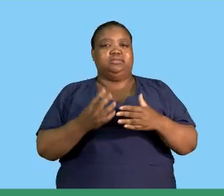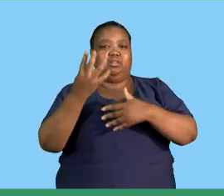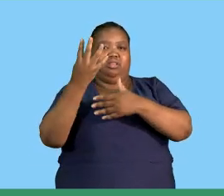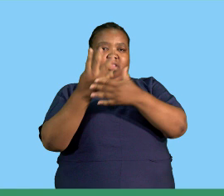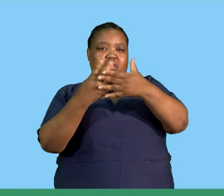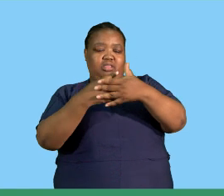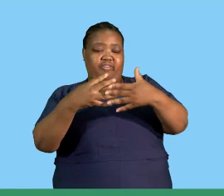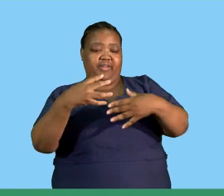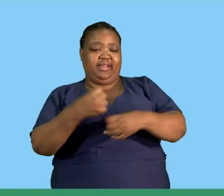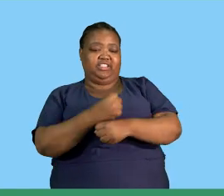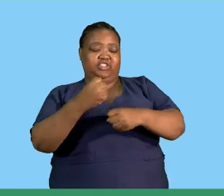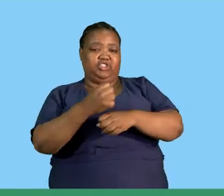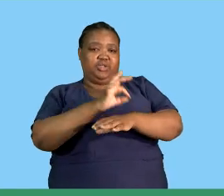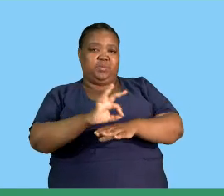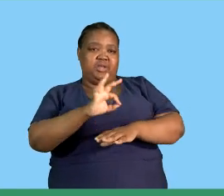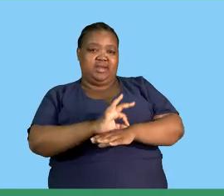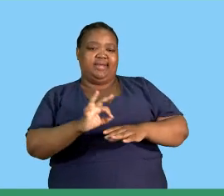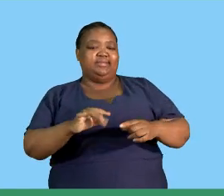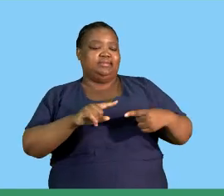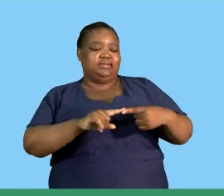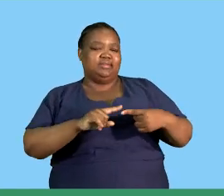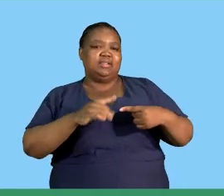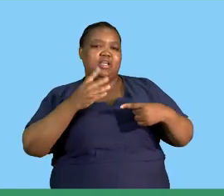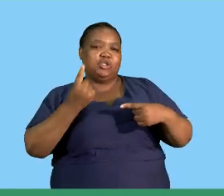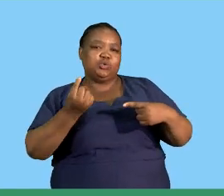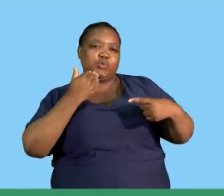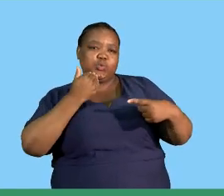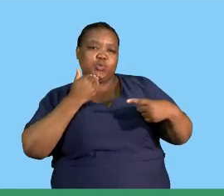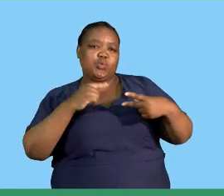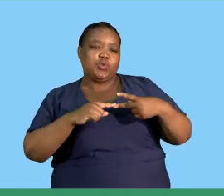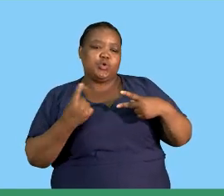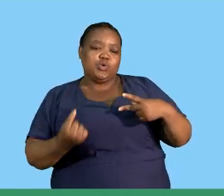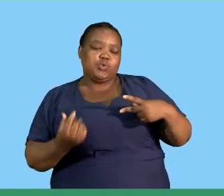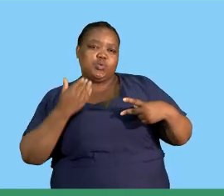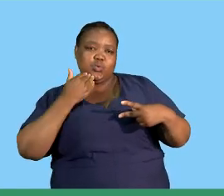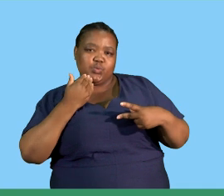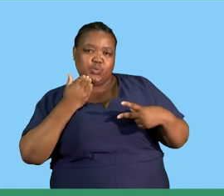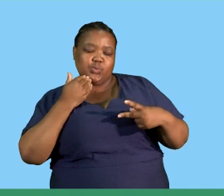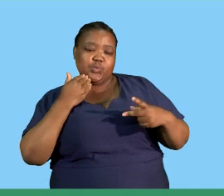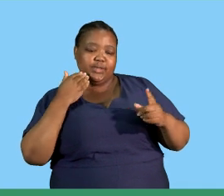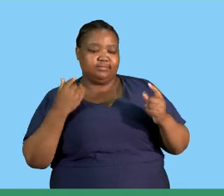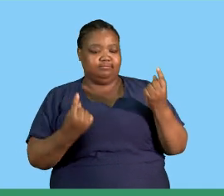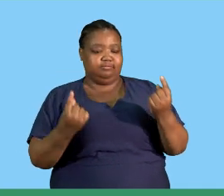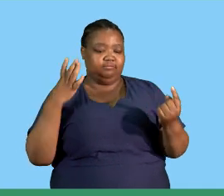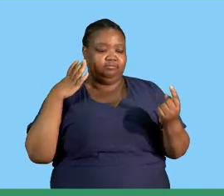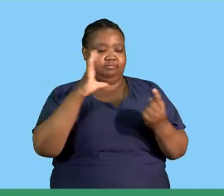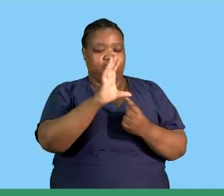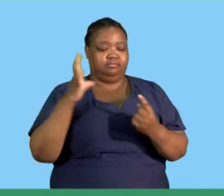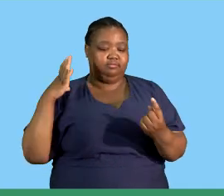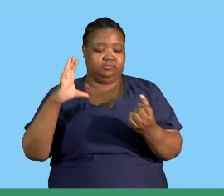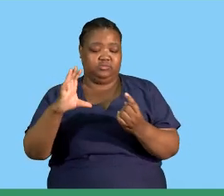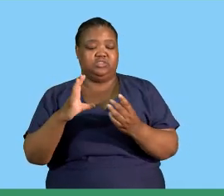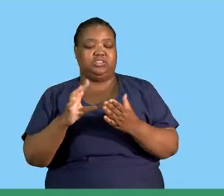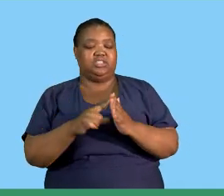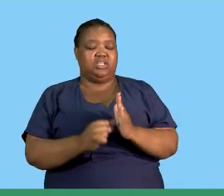put the strategy into action using a template such as an action plan as indicated, who's going to do what, when are they going to do it. So the time,